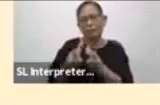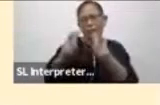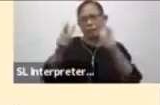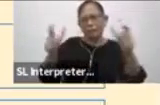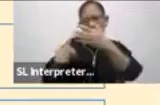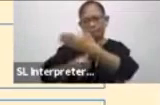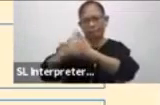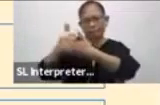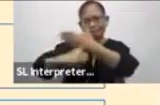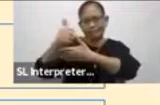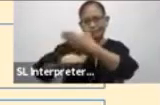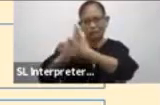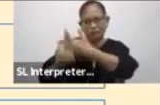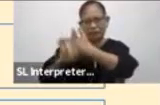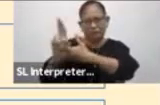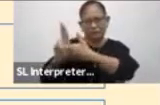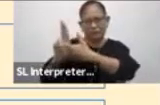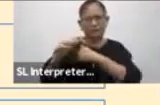well.